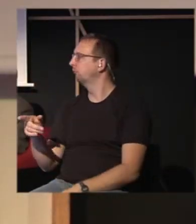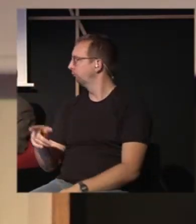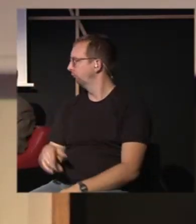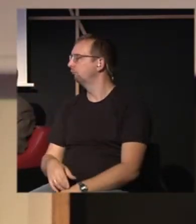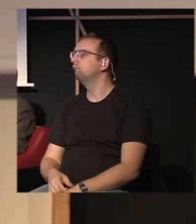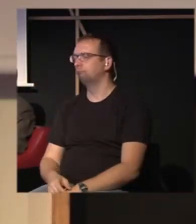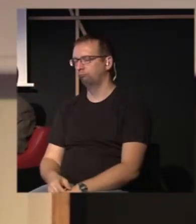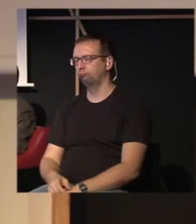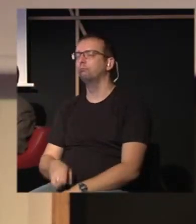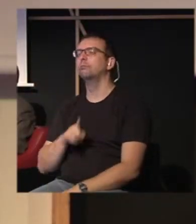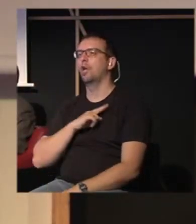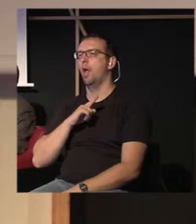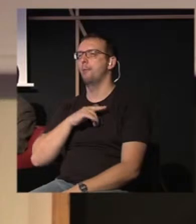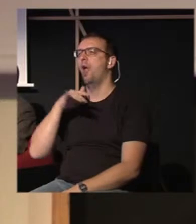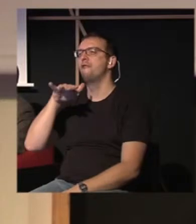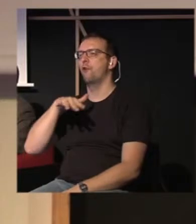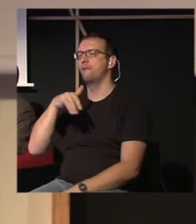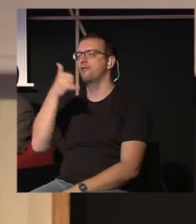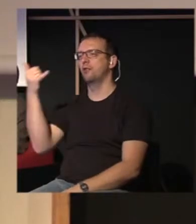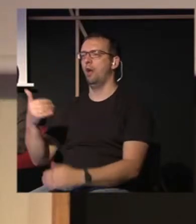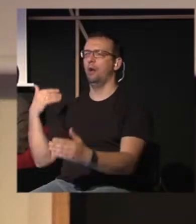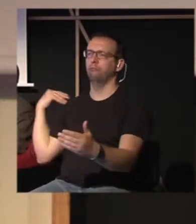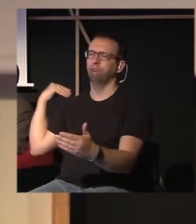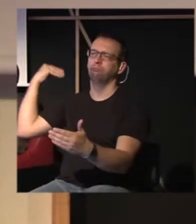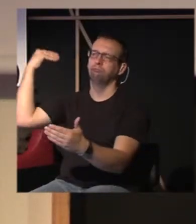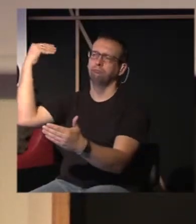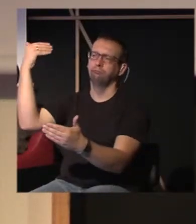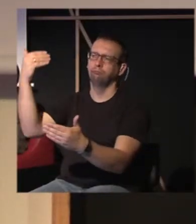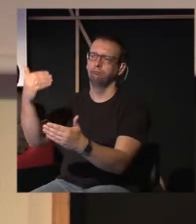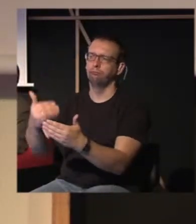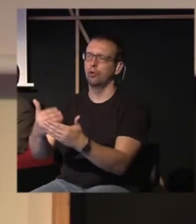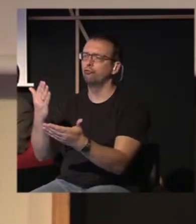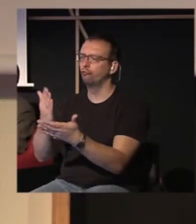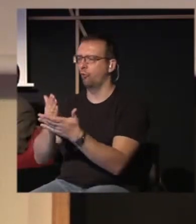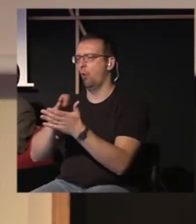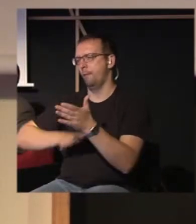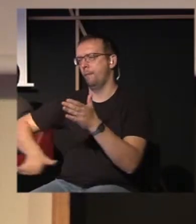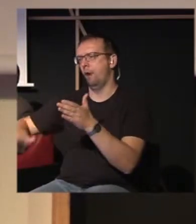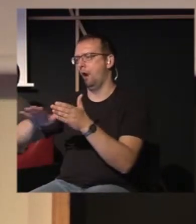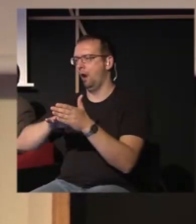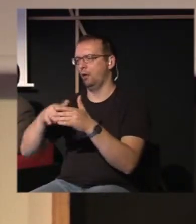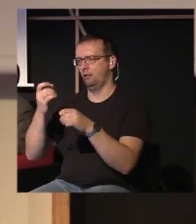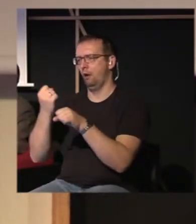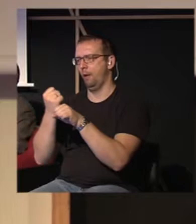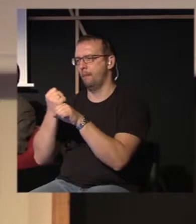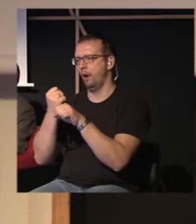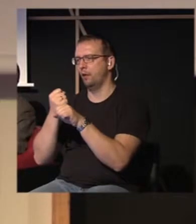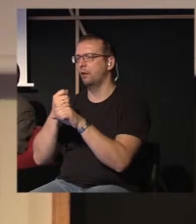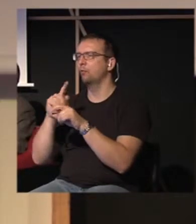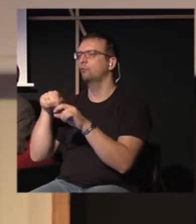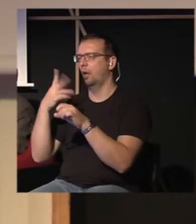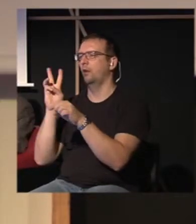the opportunity came about nearly 3 years ago to join Cafe, which was a massive